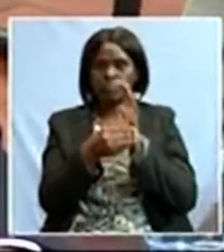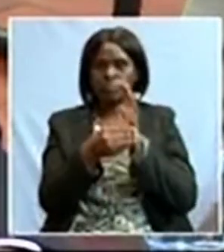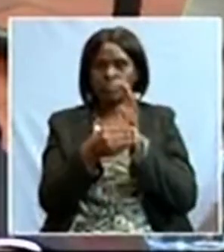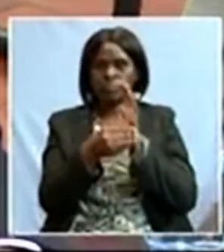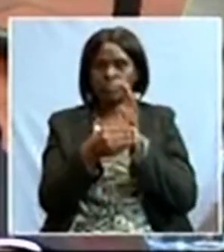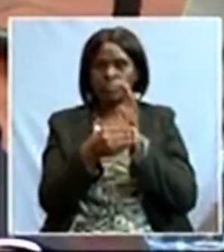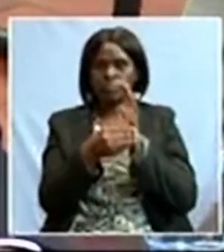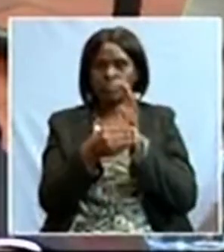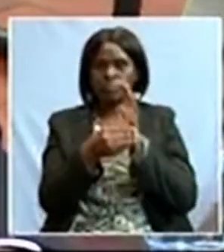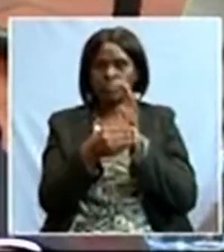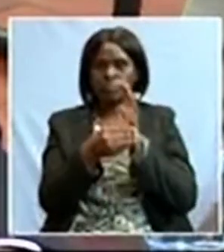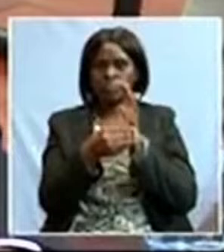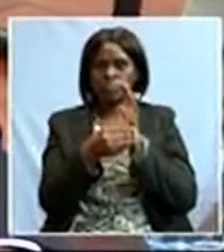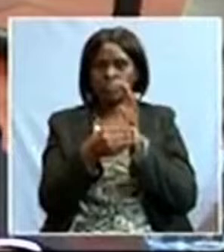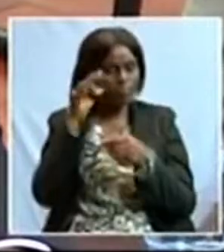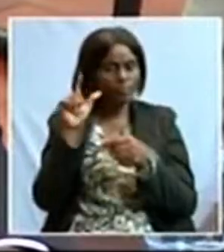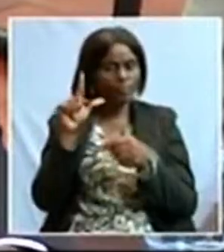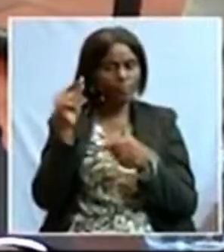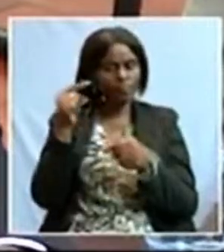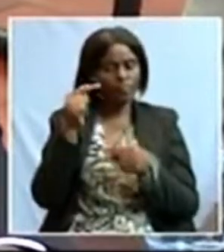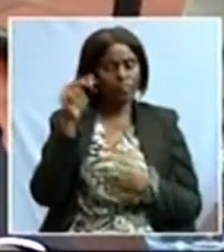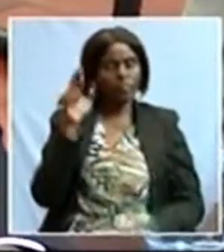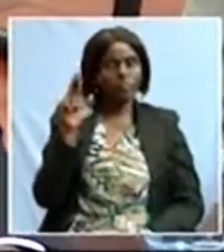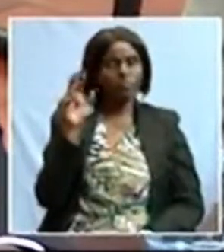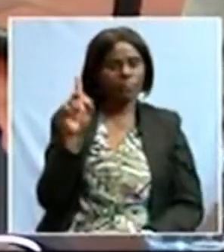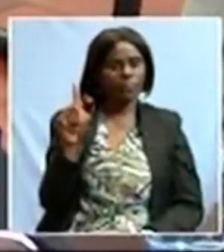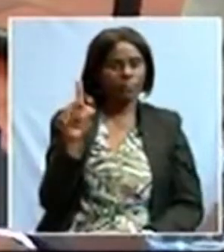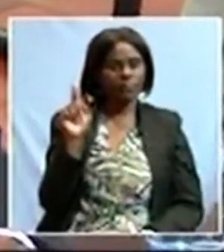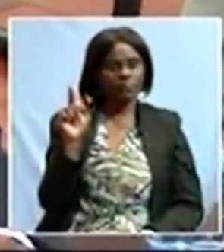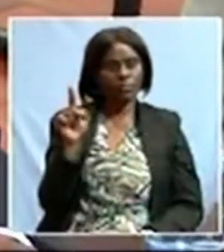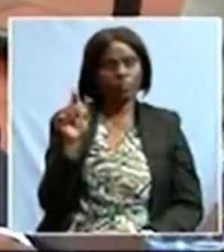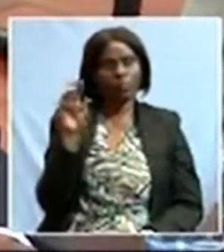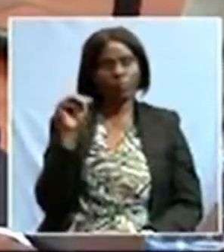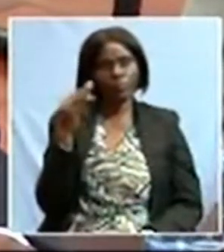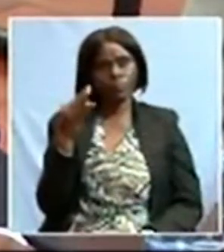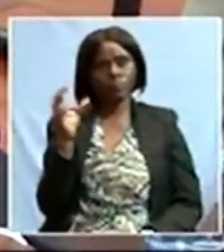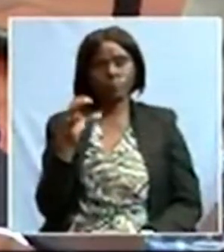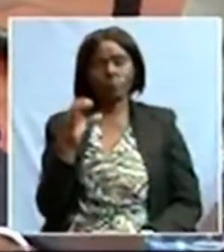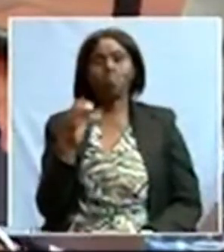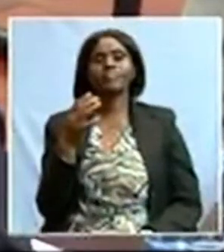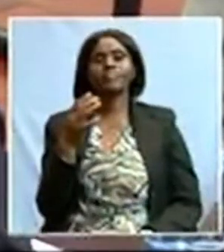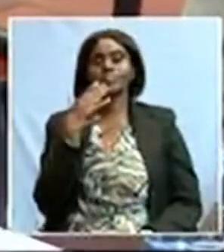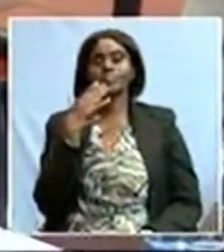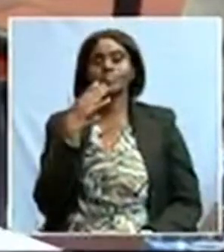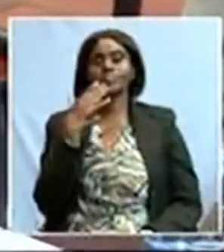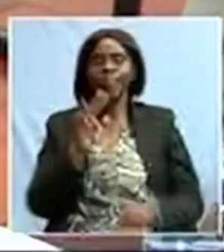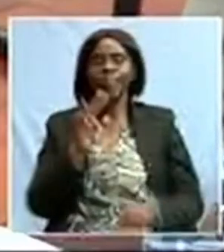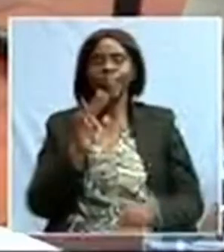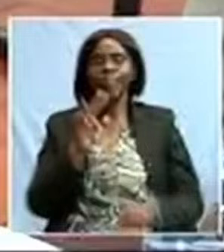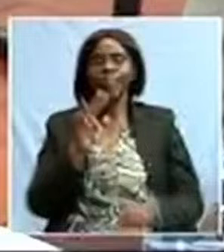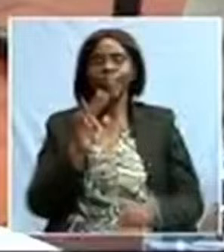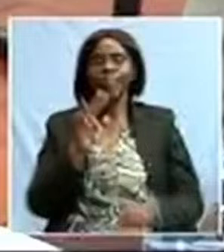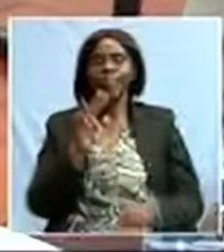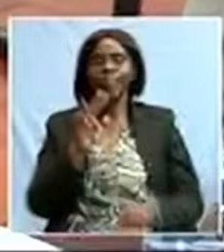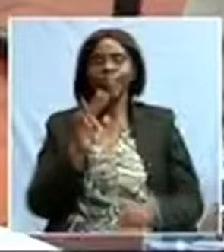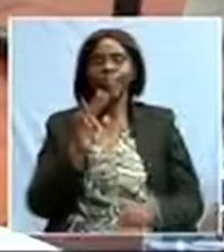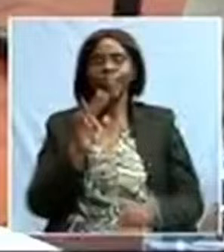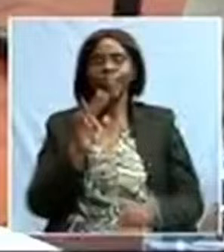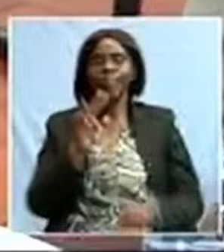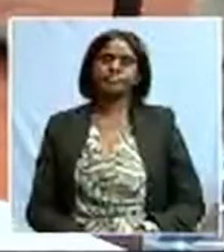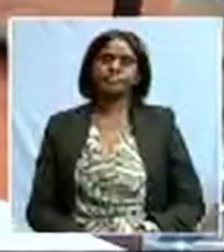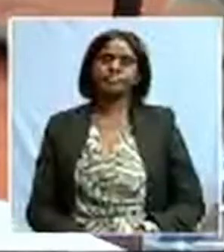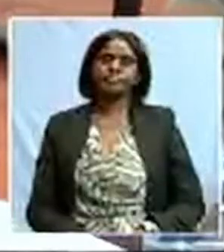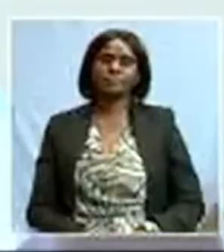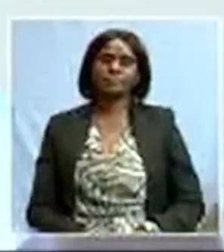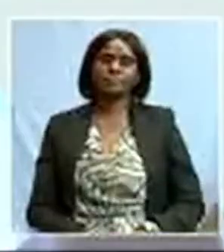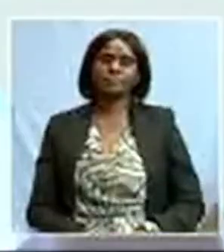the staff of the Ministry of Local Government and Rural Development to Mufulira Municipal Council. Thank you, Chair. Thank you so much, Town